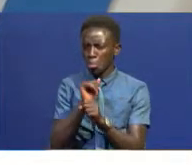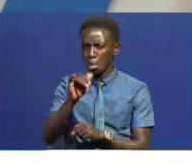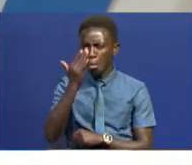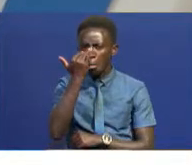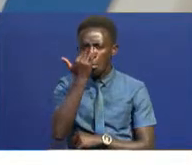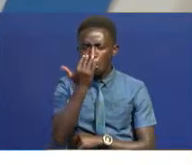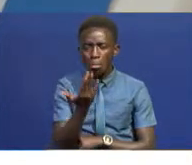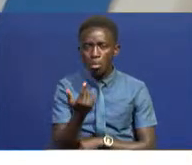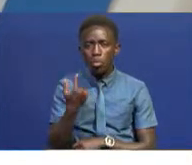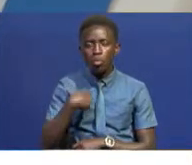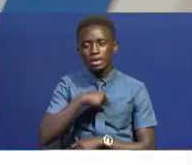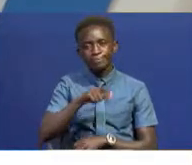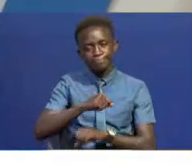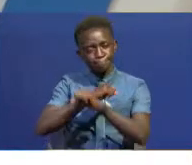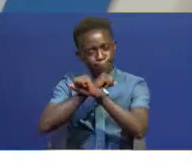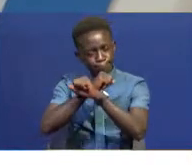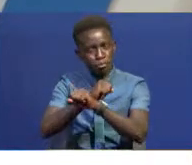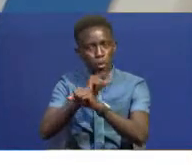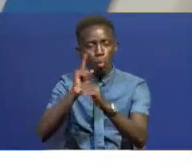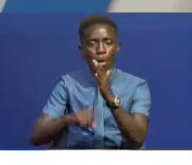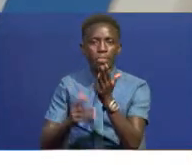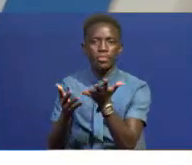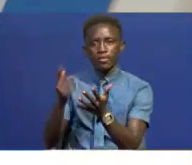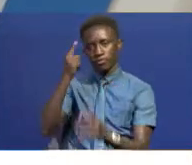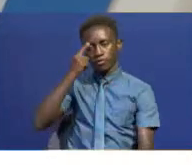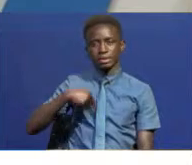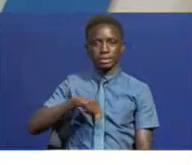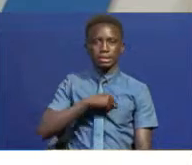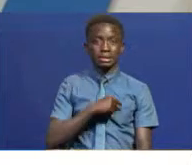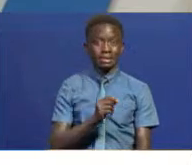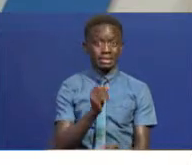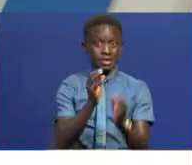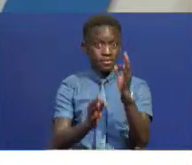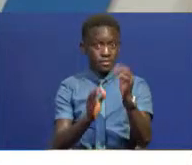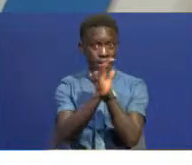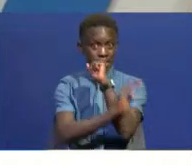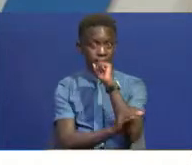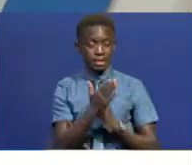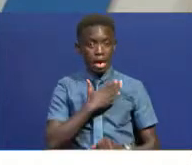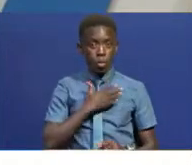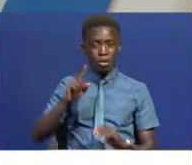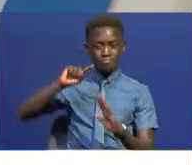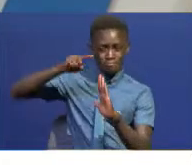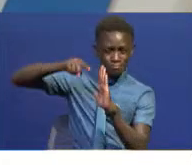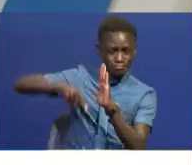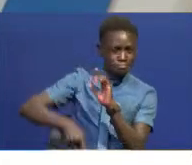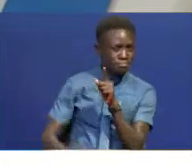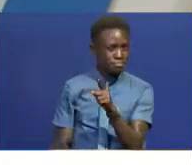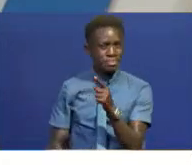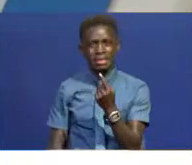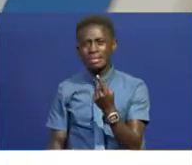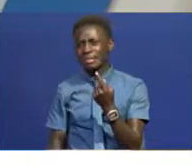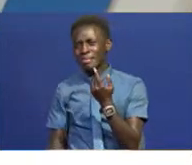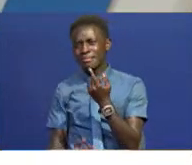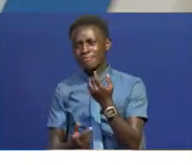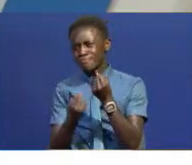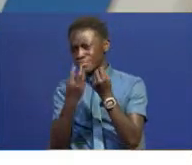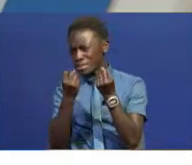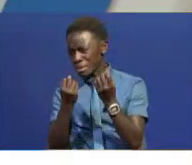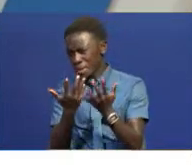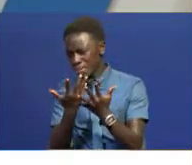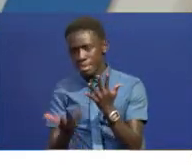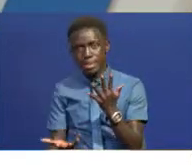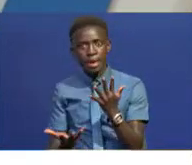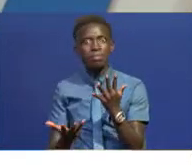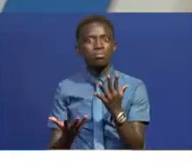safeguard what is dear to us. It is a country, those minerals I've mentioned amongst others are dear to us. We don't want